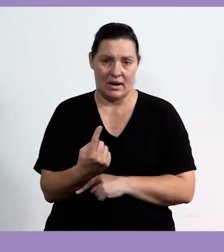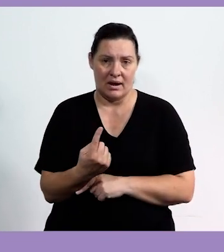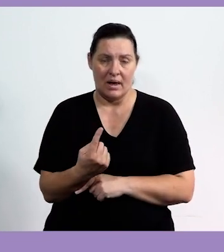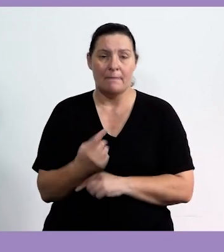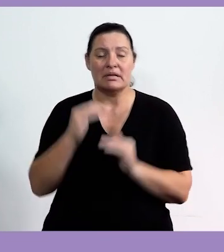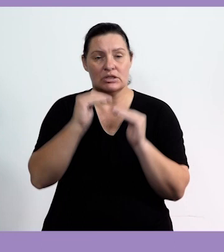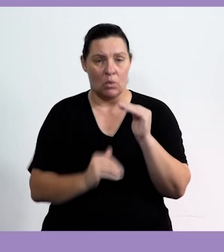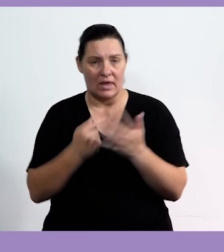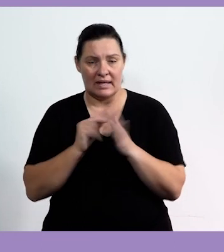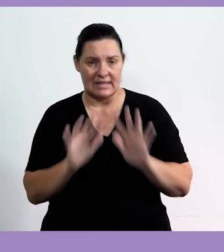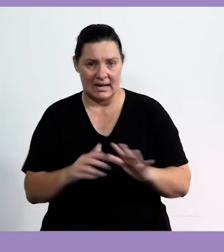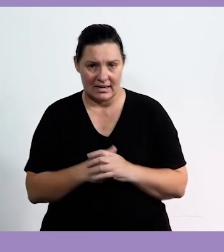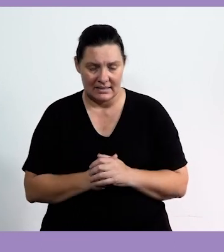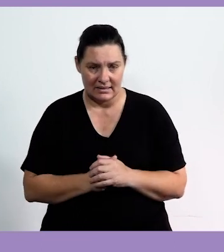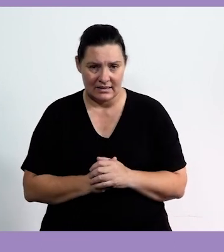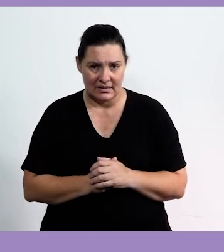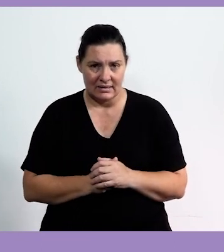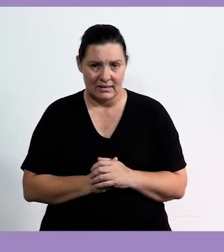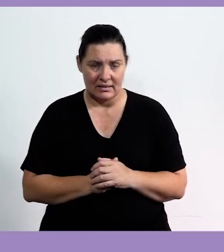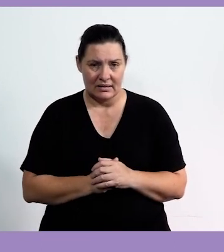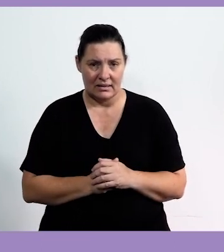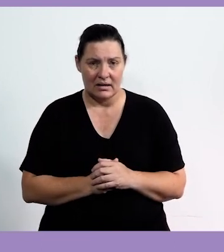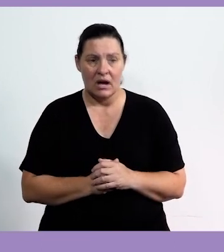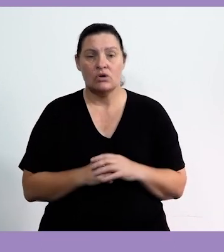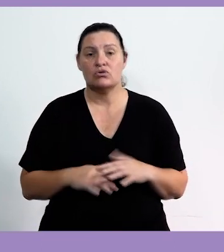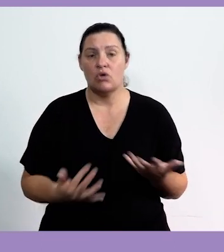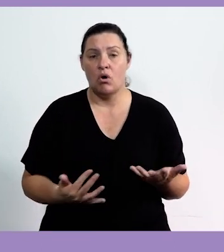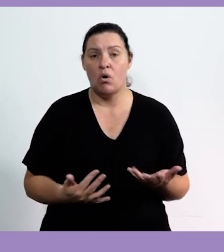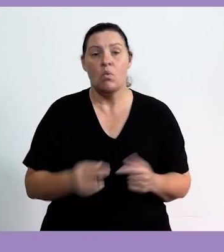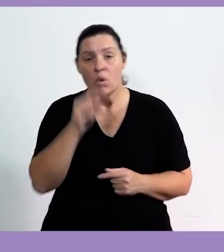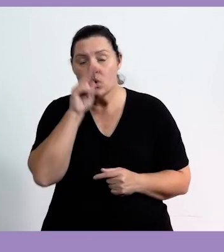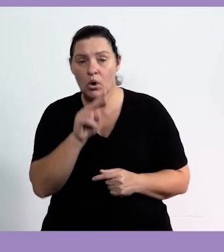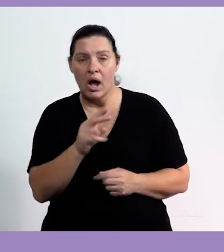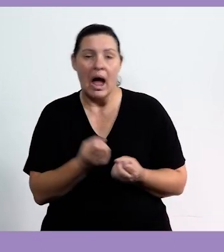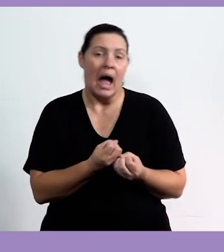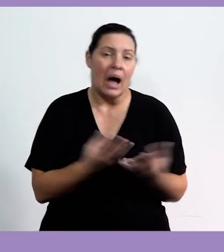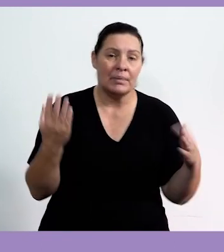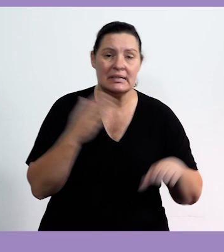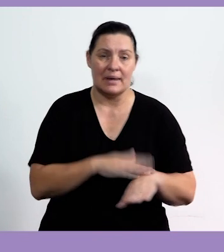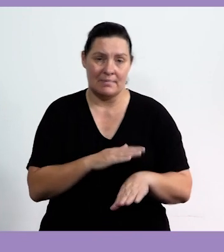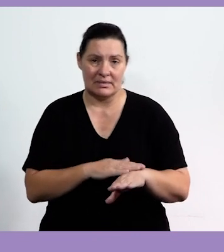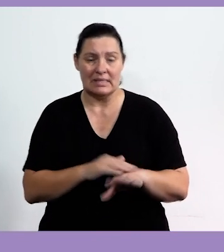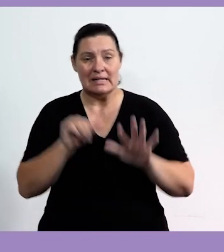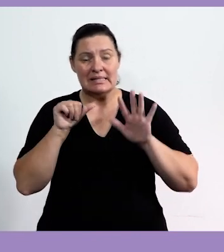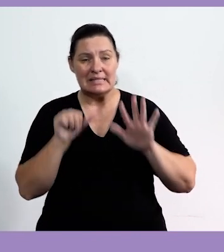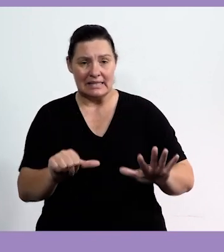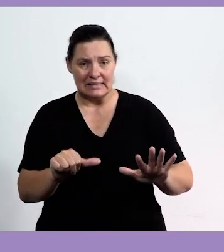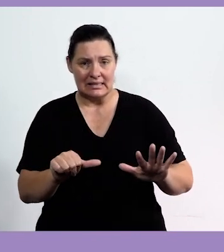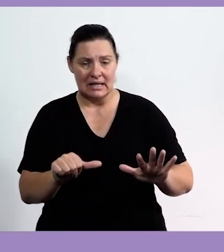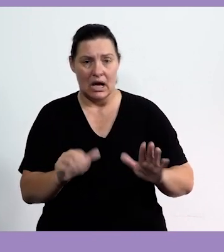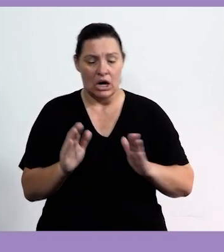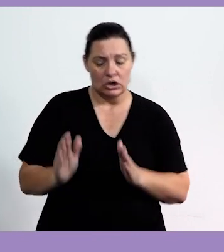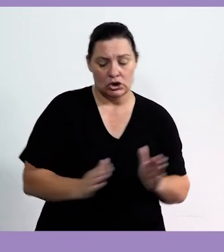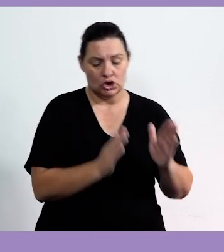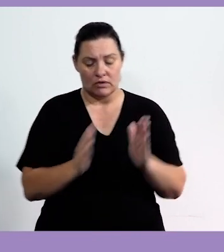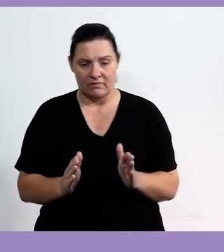1, but smaller than 10, sorry. So what is going to happen here? We are going to look at how many times the 6 is